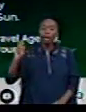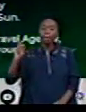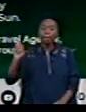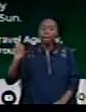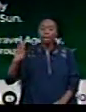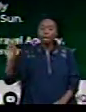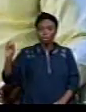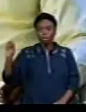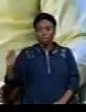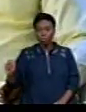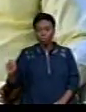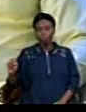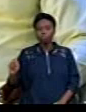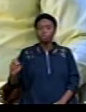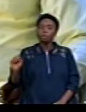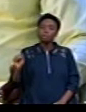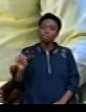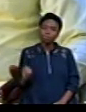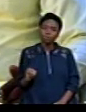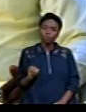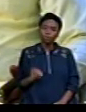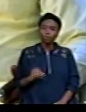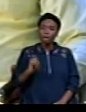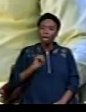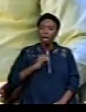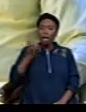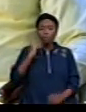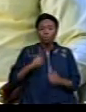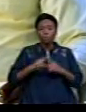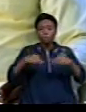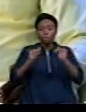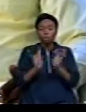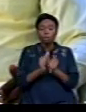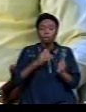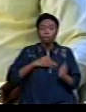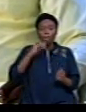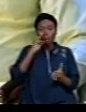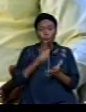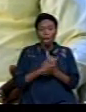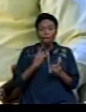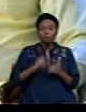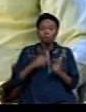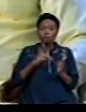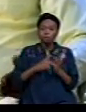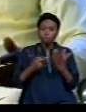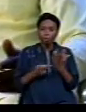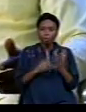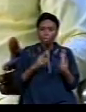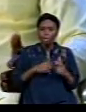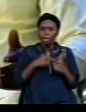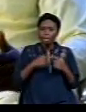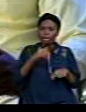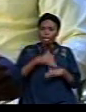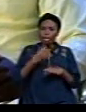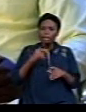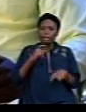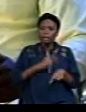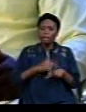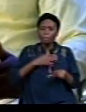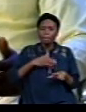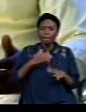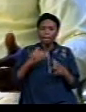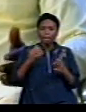Crusade. And so, I was supposed to go with my wife to the crusade. Then, at the time, my wife never